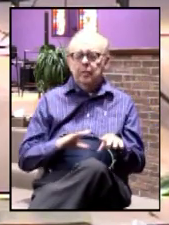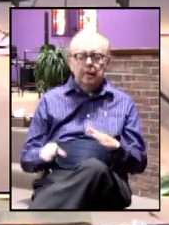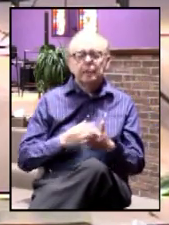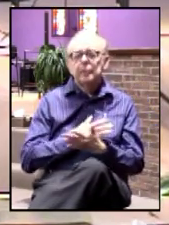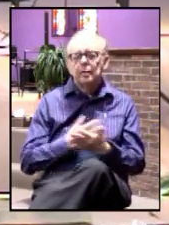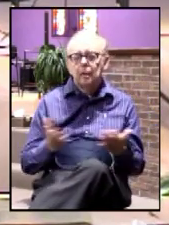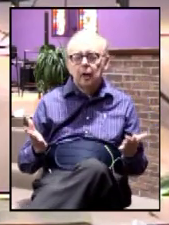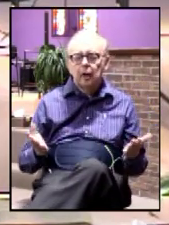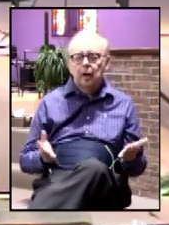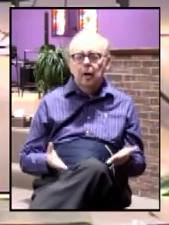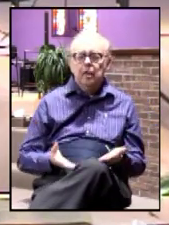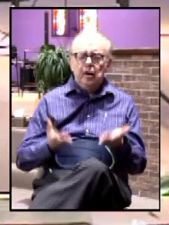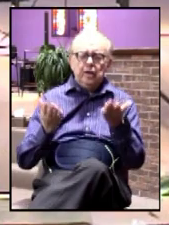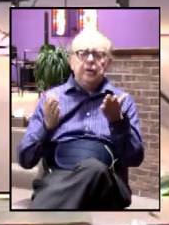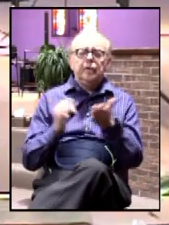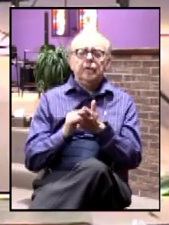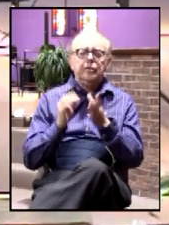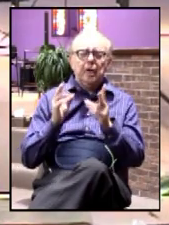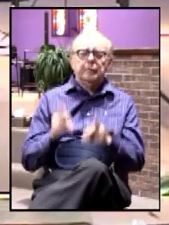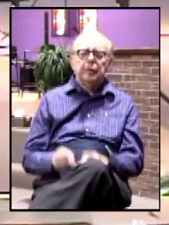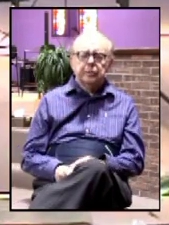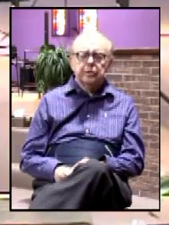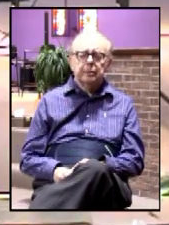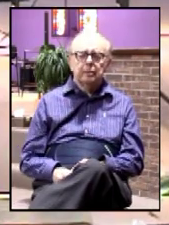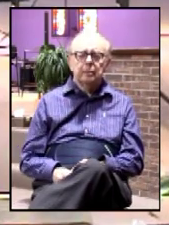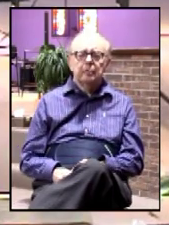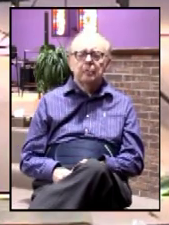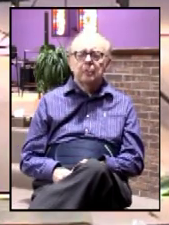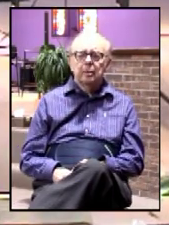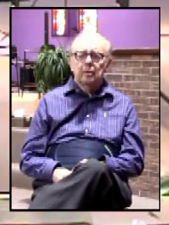somebody does something, cheer them on.